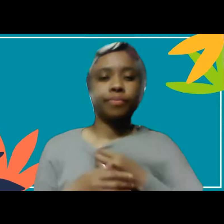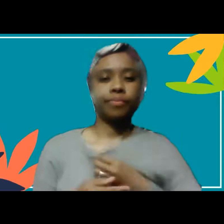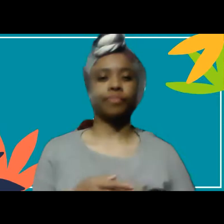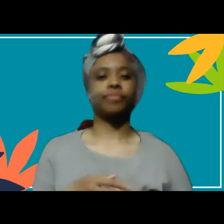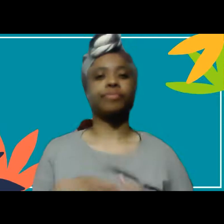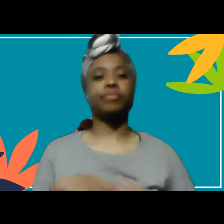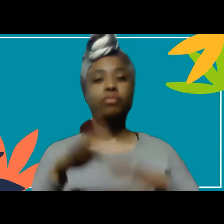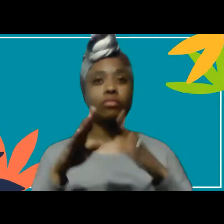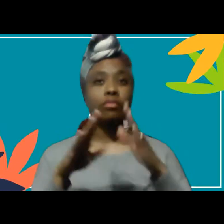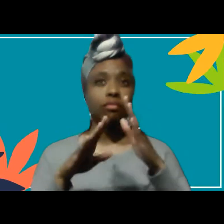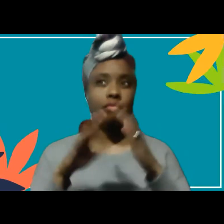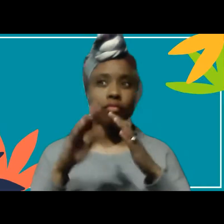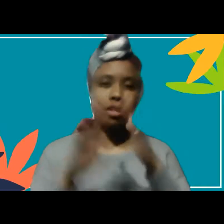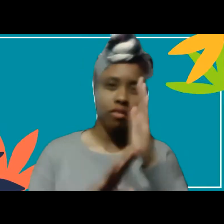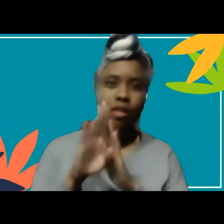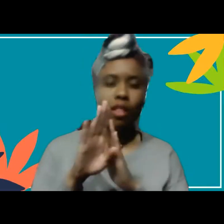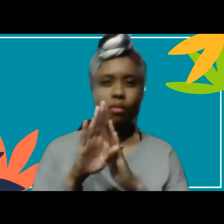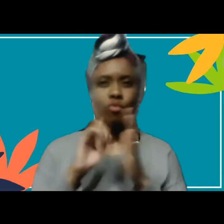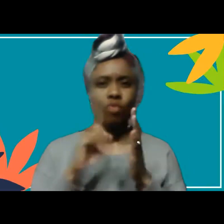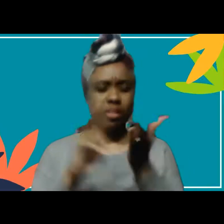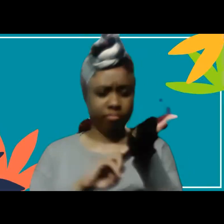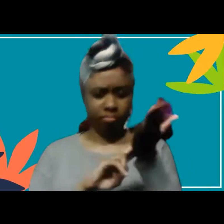us to kind of check ourselves and